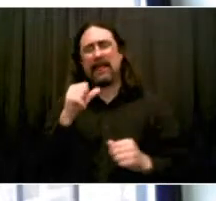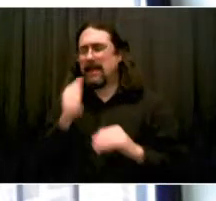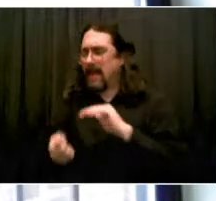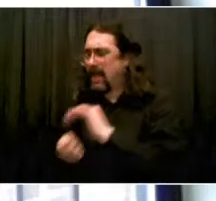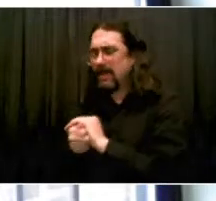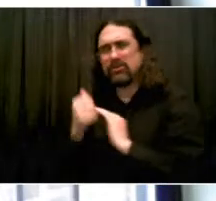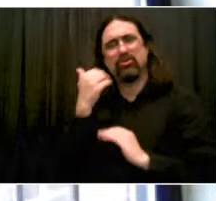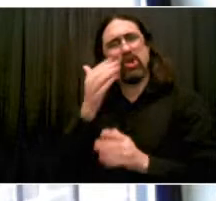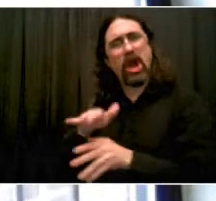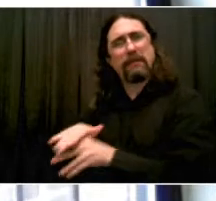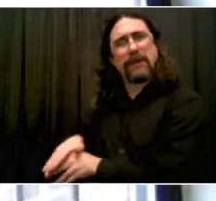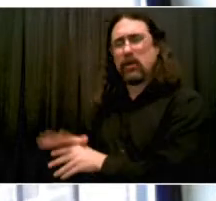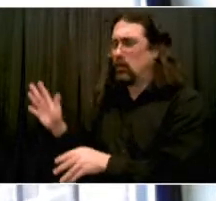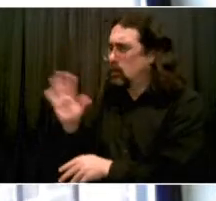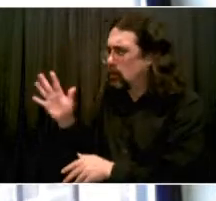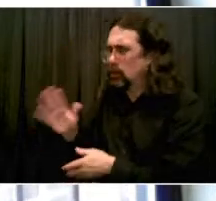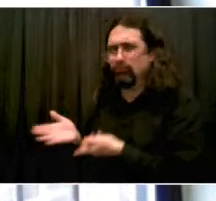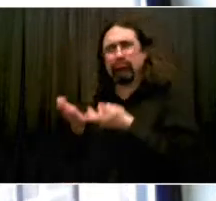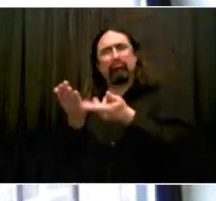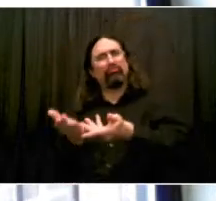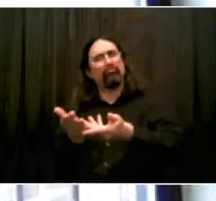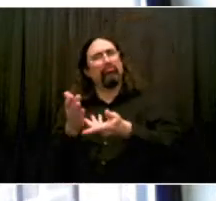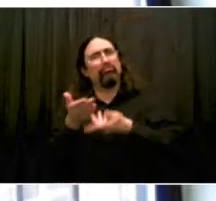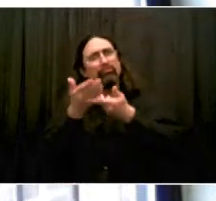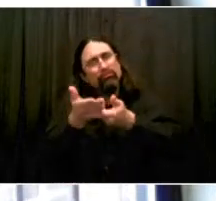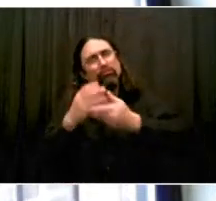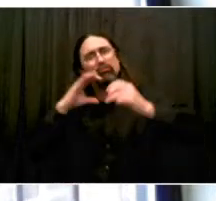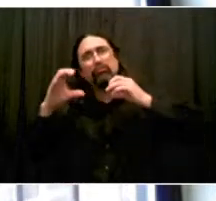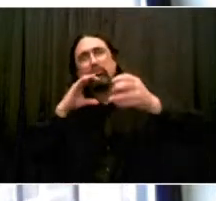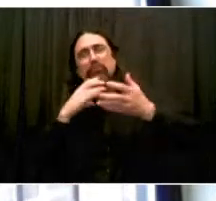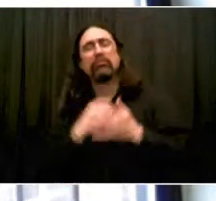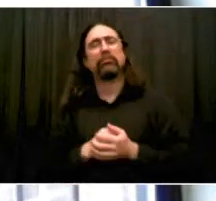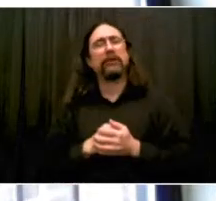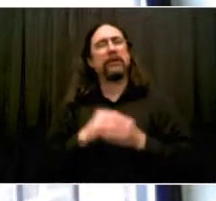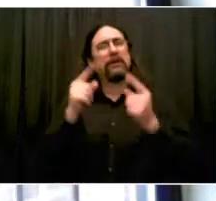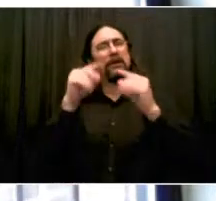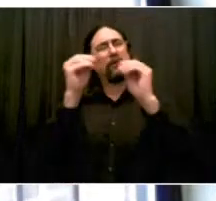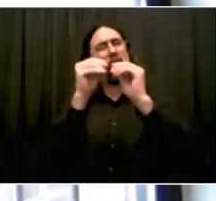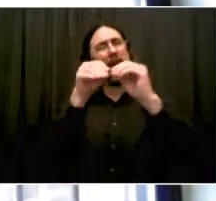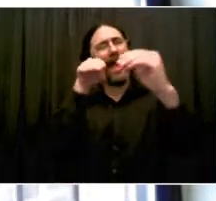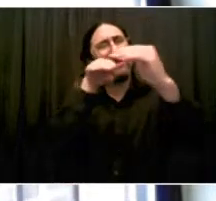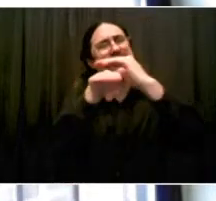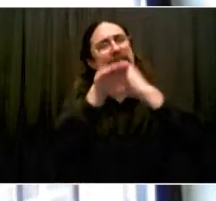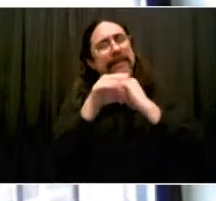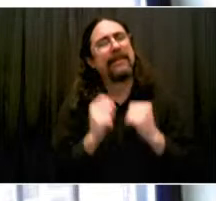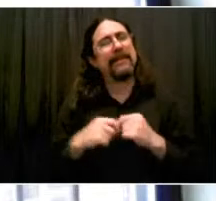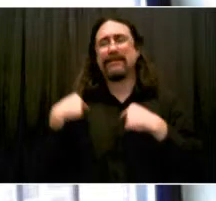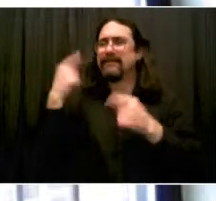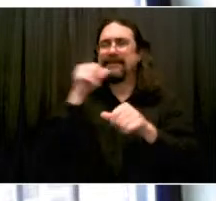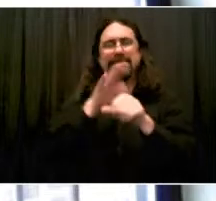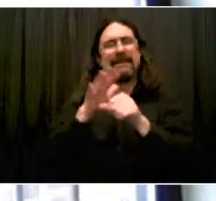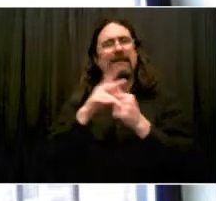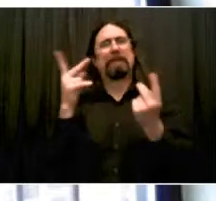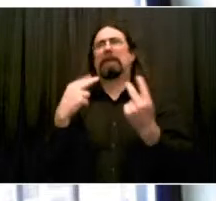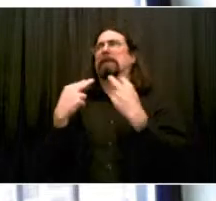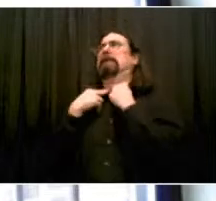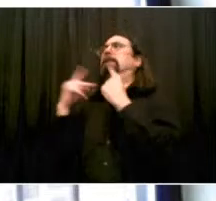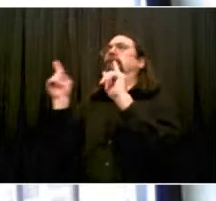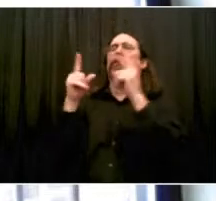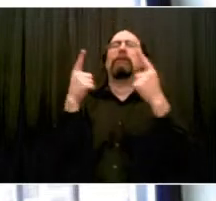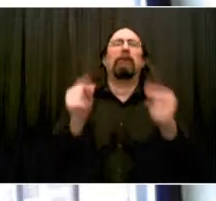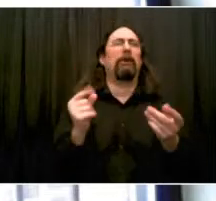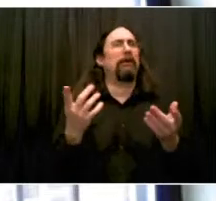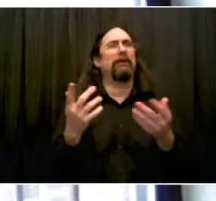truly accessing care in their own communities, has been, pretty eye-opening. And I want to commend her, because I think that